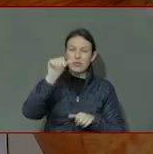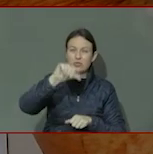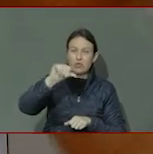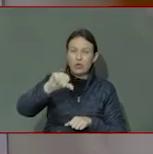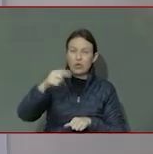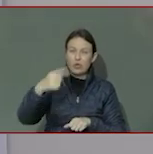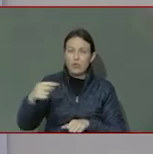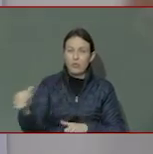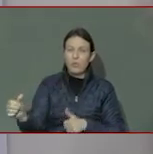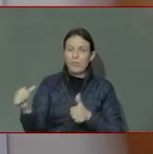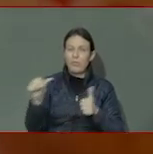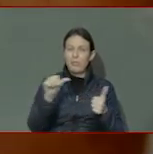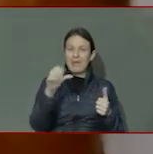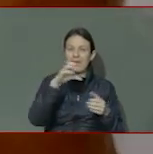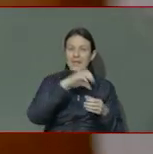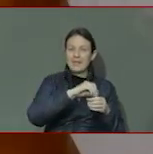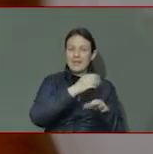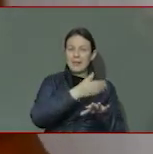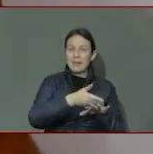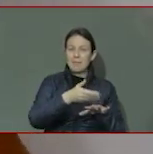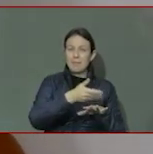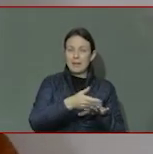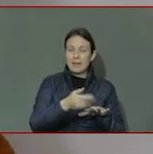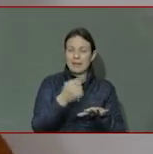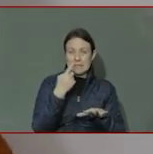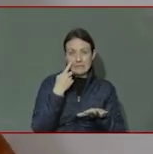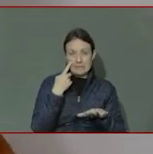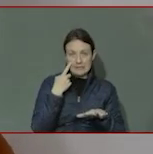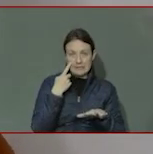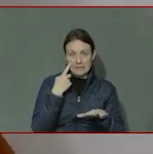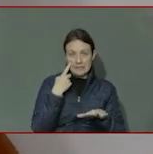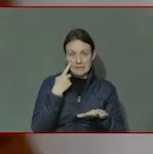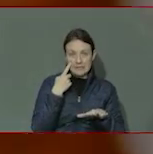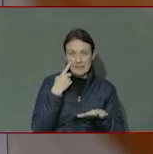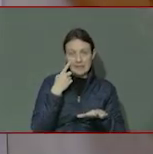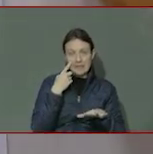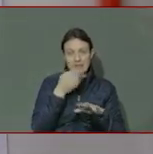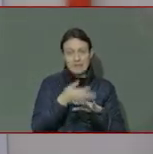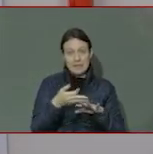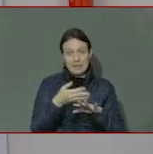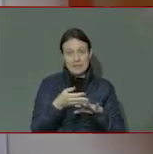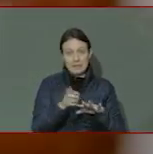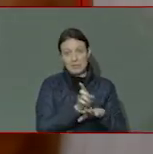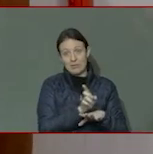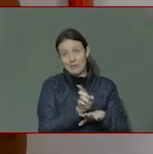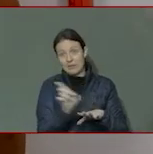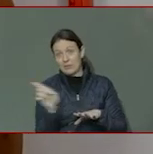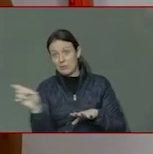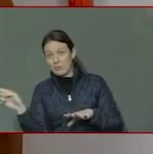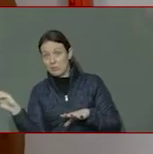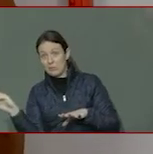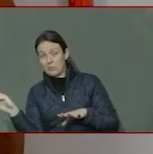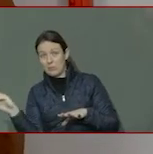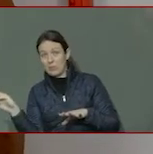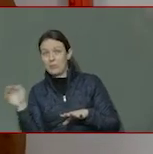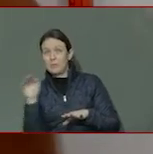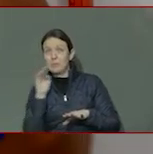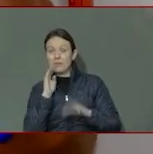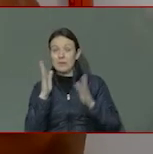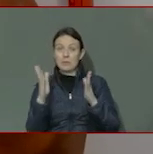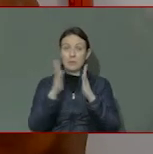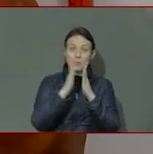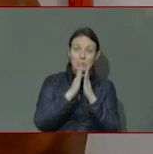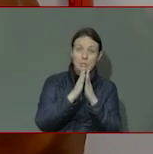reabsorption back into the blood here. Here's the blood flowing. Is it broader in